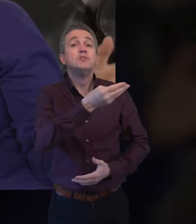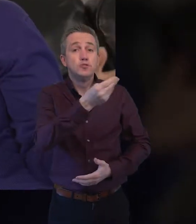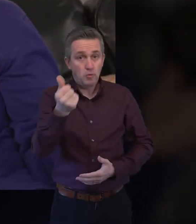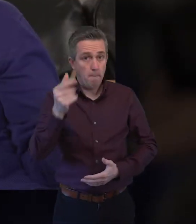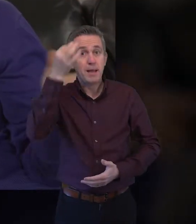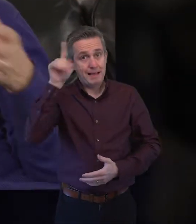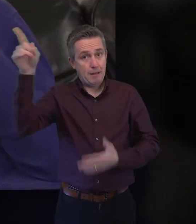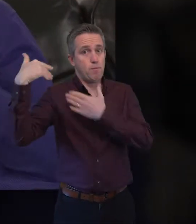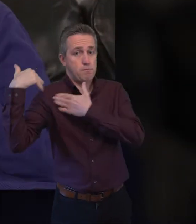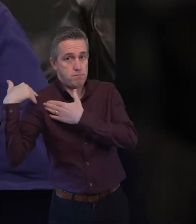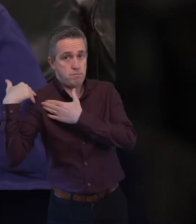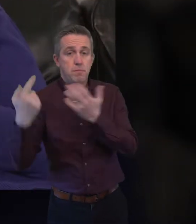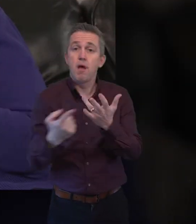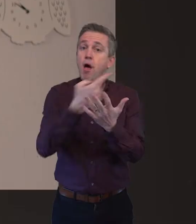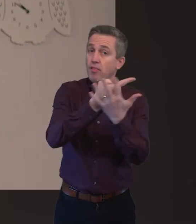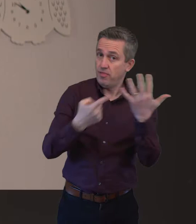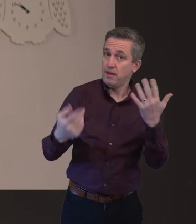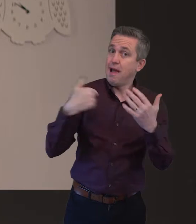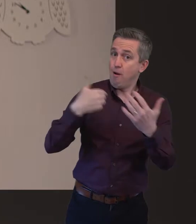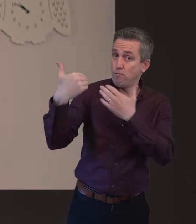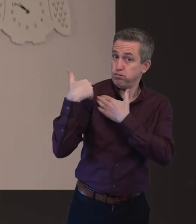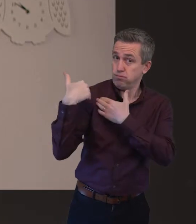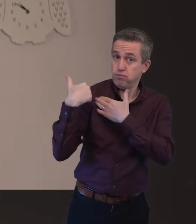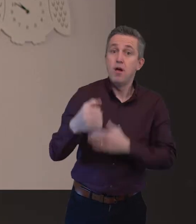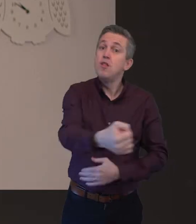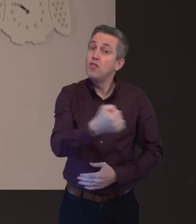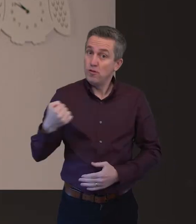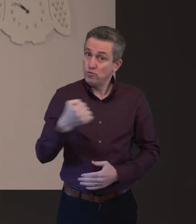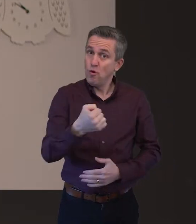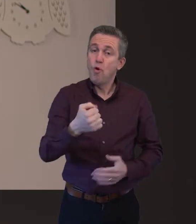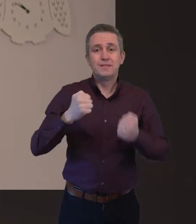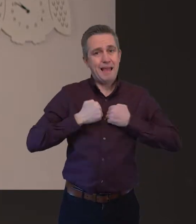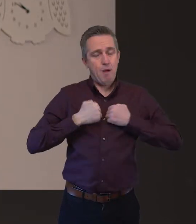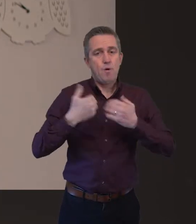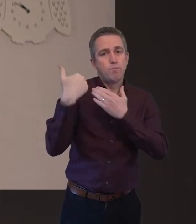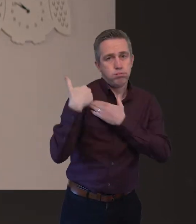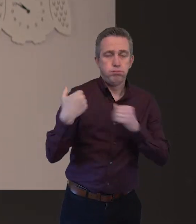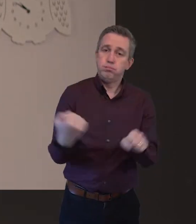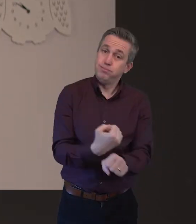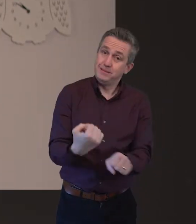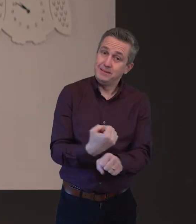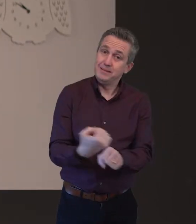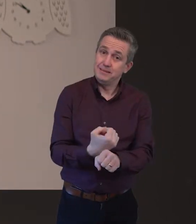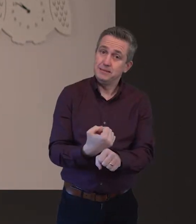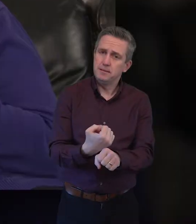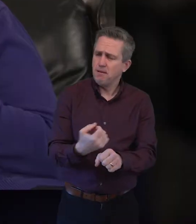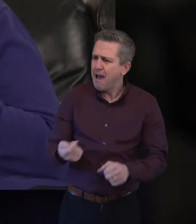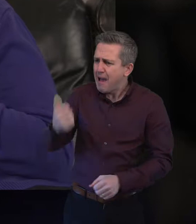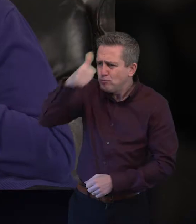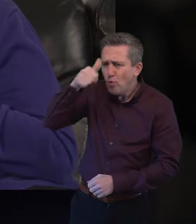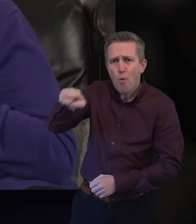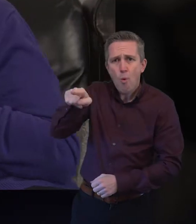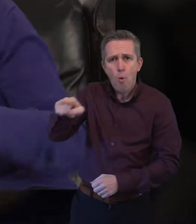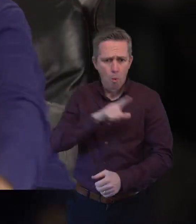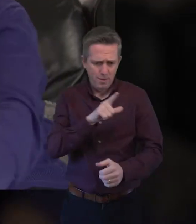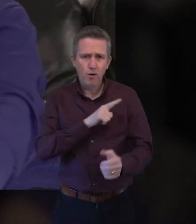up to them, right? And there's certain ones that are ours. And that, my darling, is ours. How do you know that? Because there's